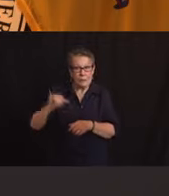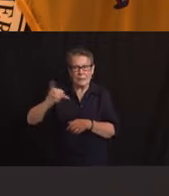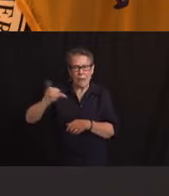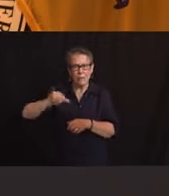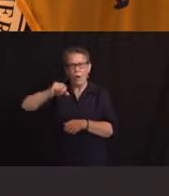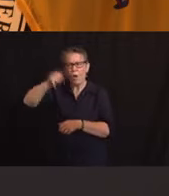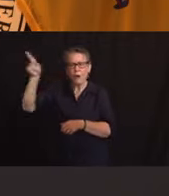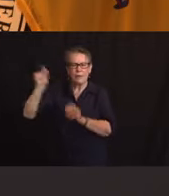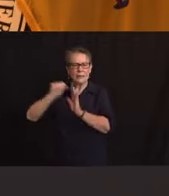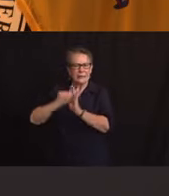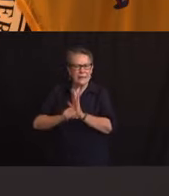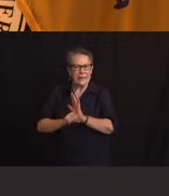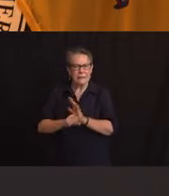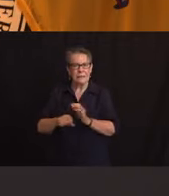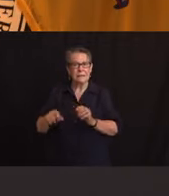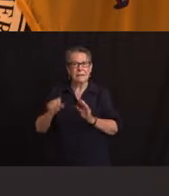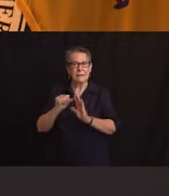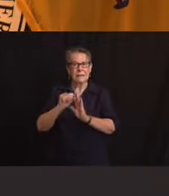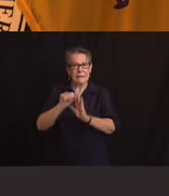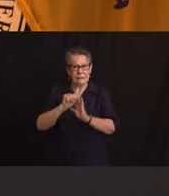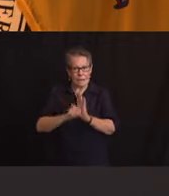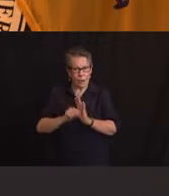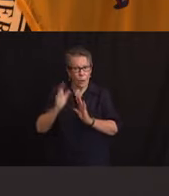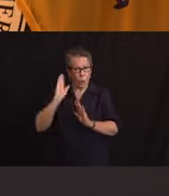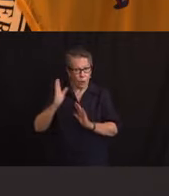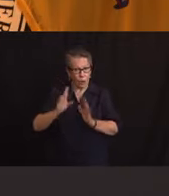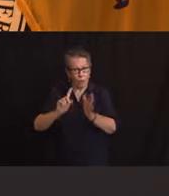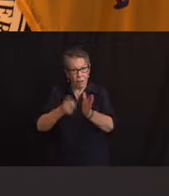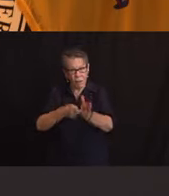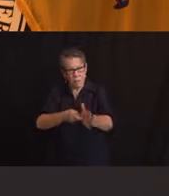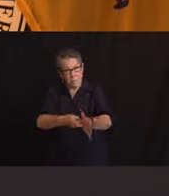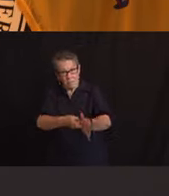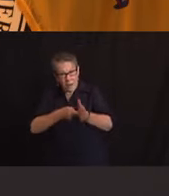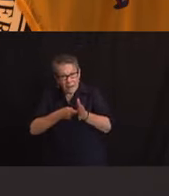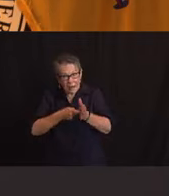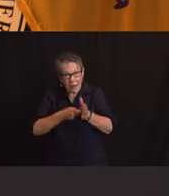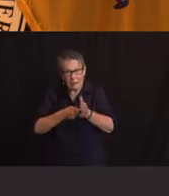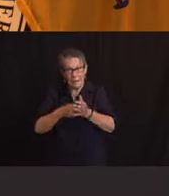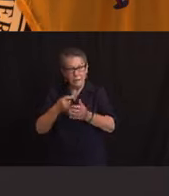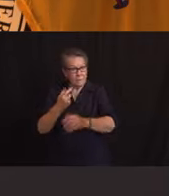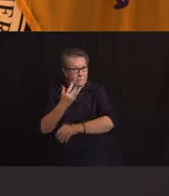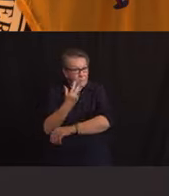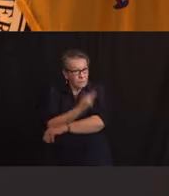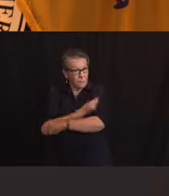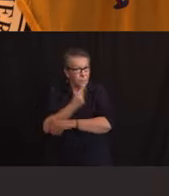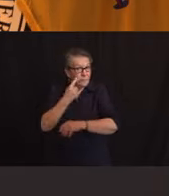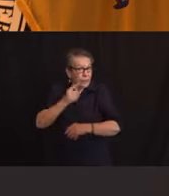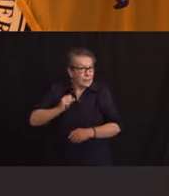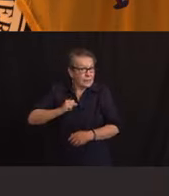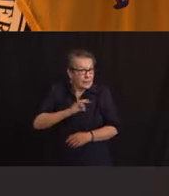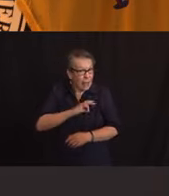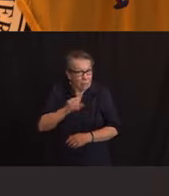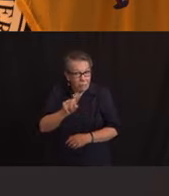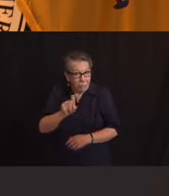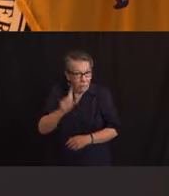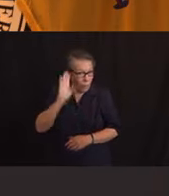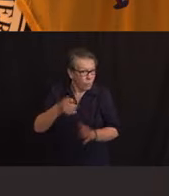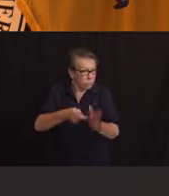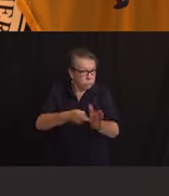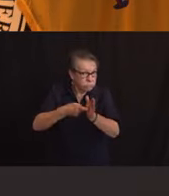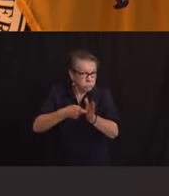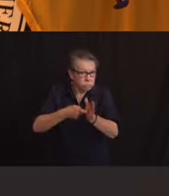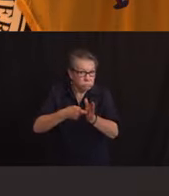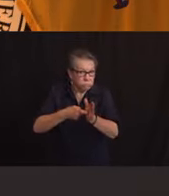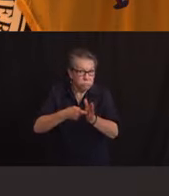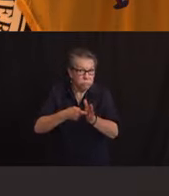the state consider stepping in and mandating vaccines for long-term care staff? Or might you guys try to do something